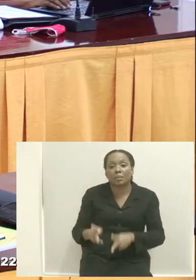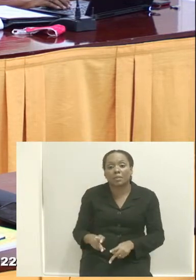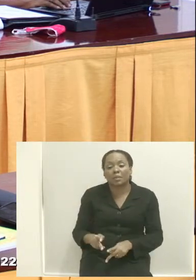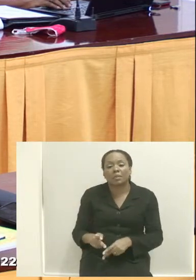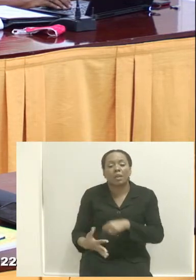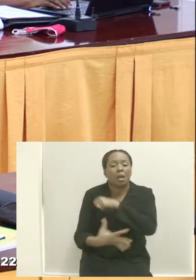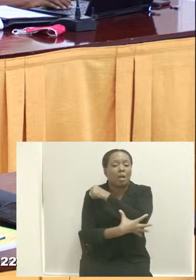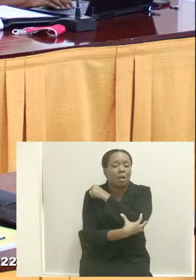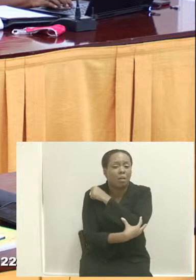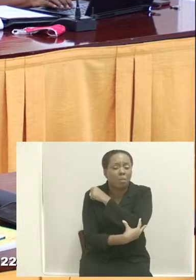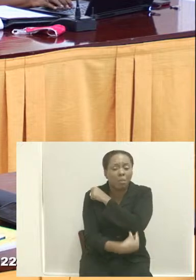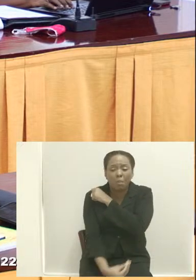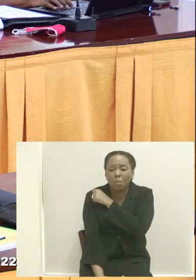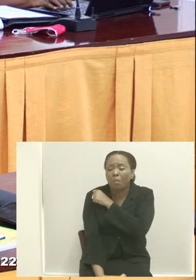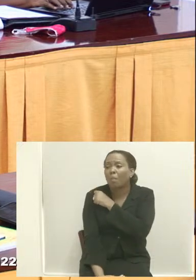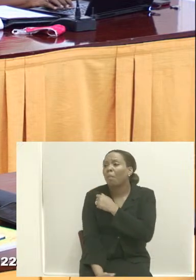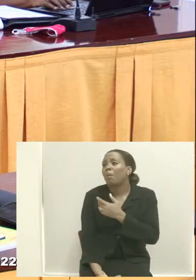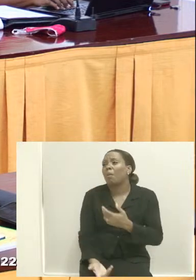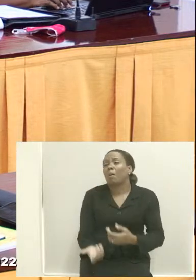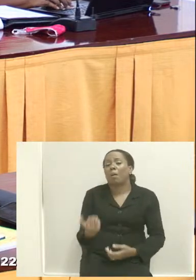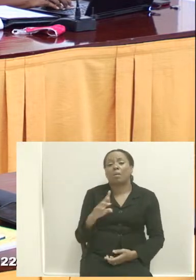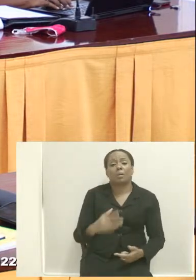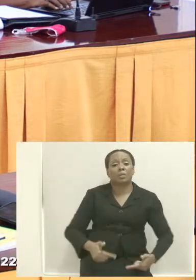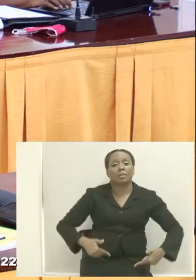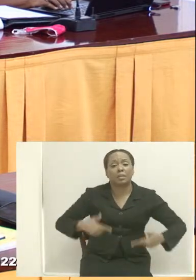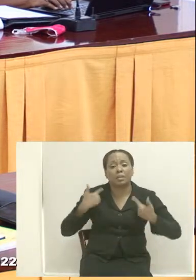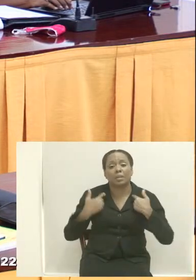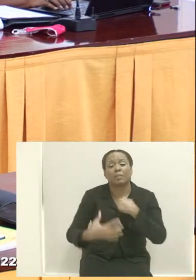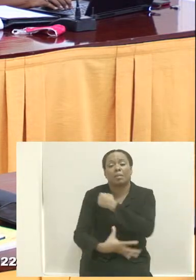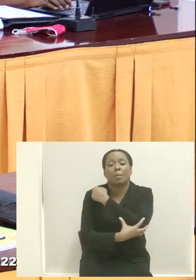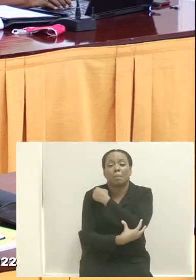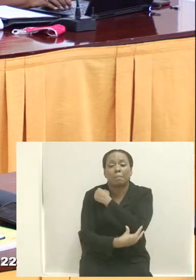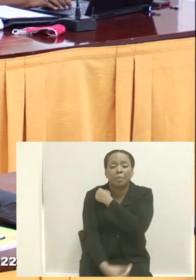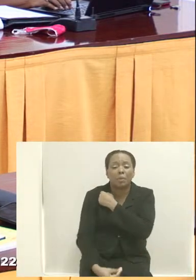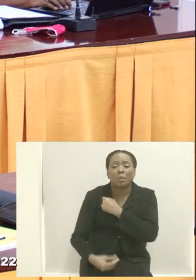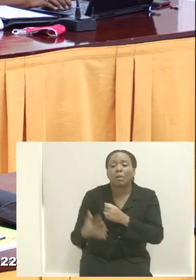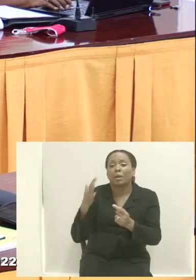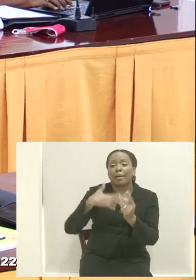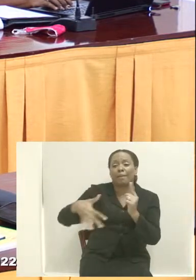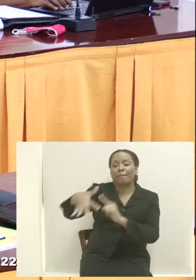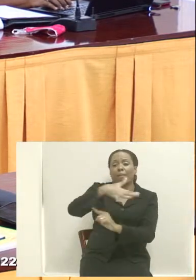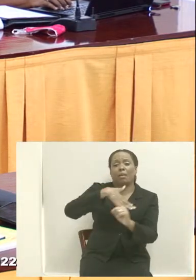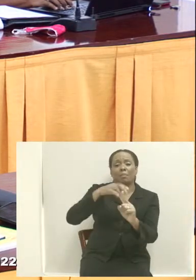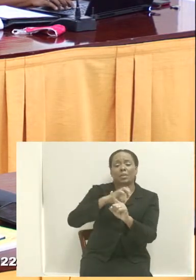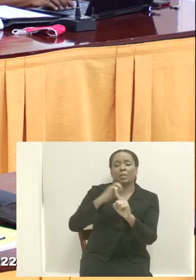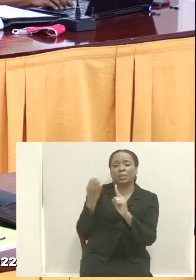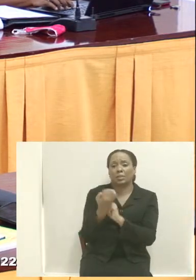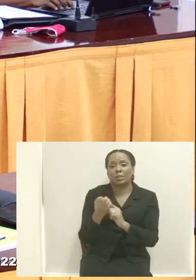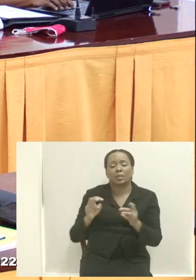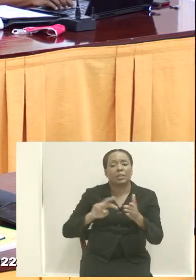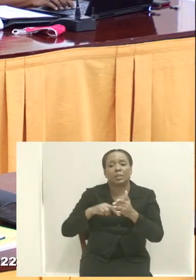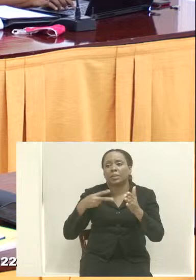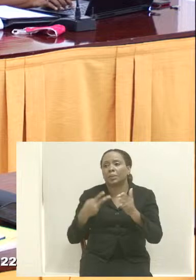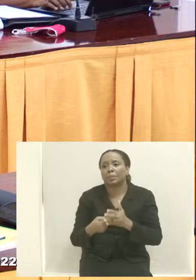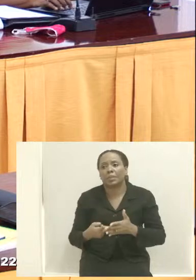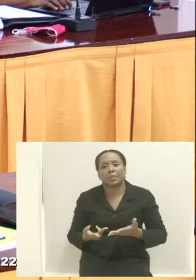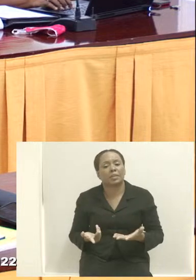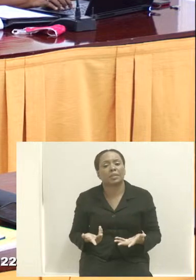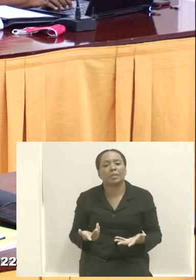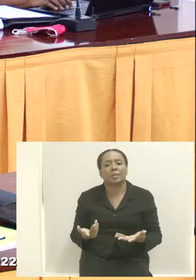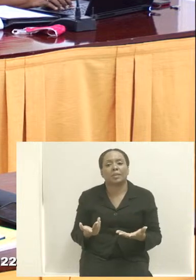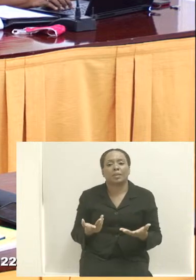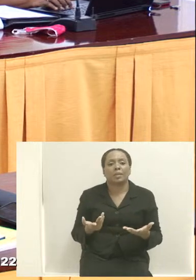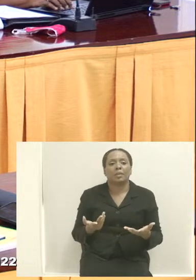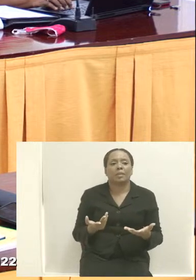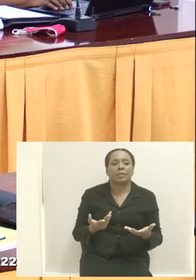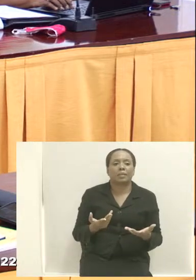those circumstances of poverty. So that he is not a landowner yet in a land scarce country where the price